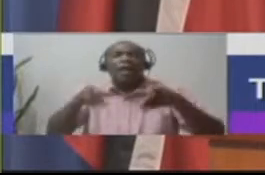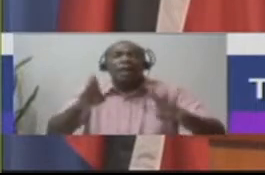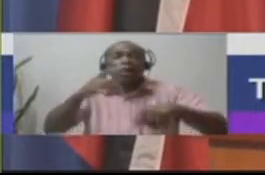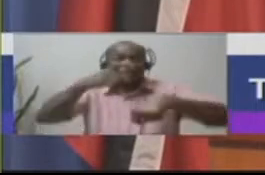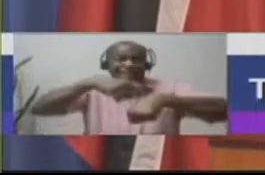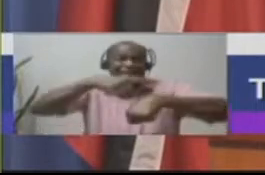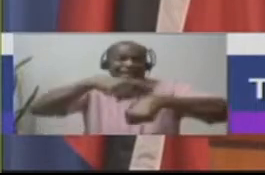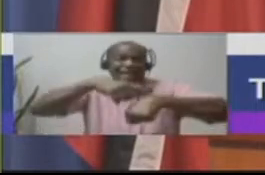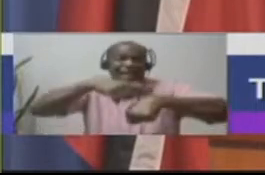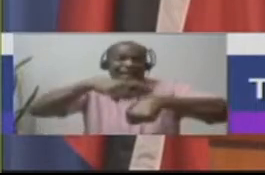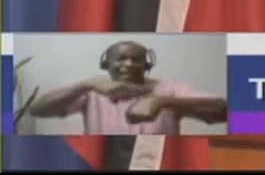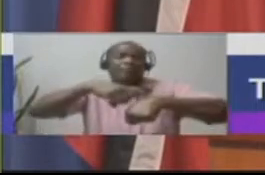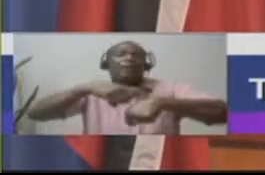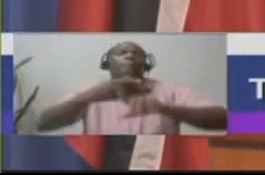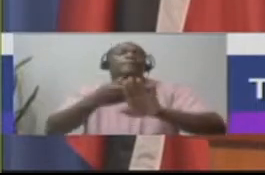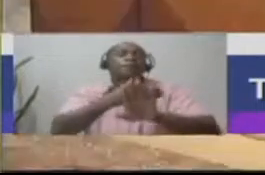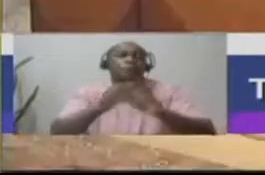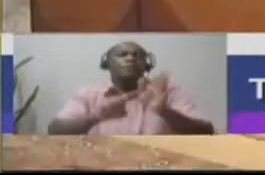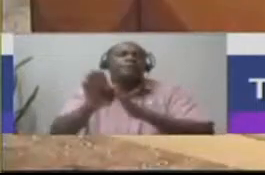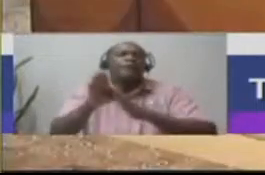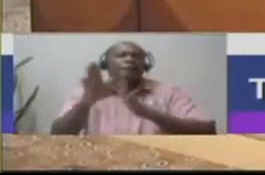that level of immunity.